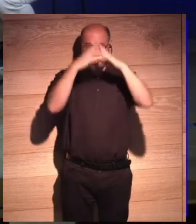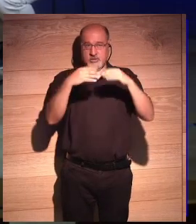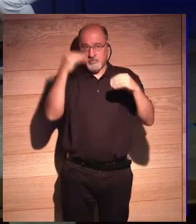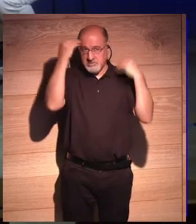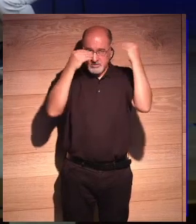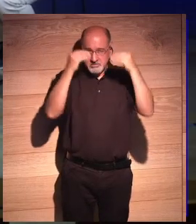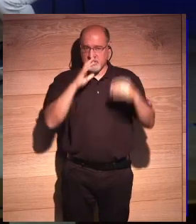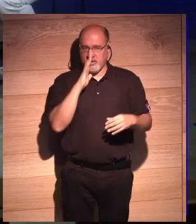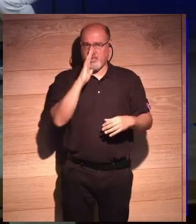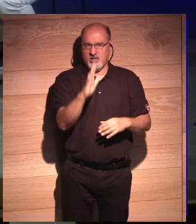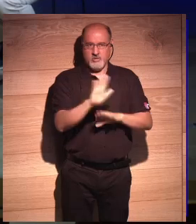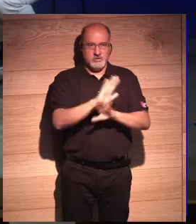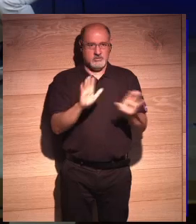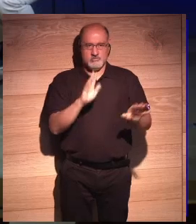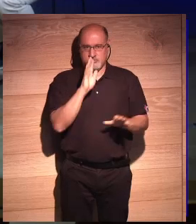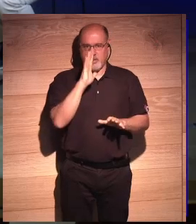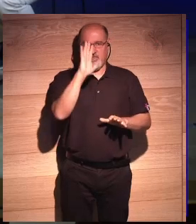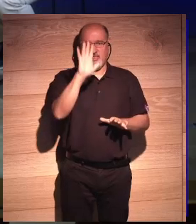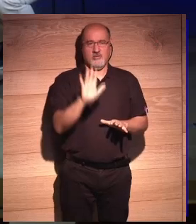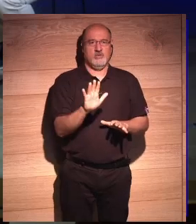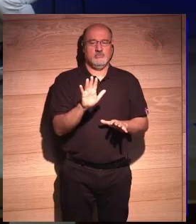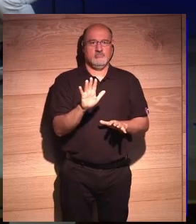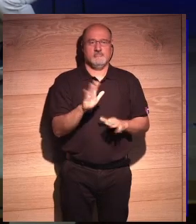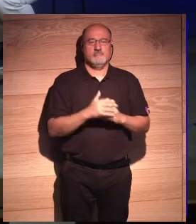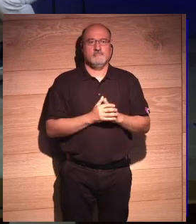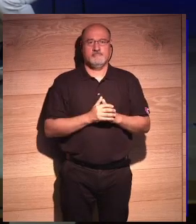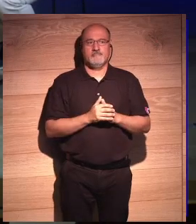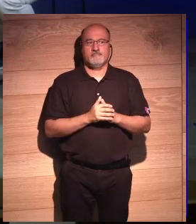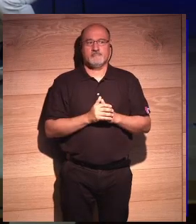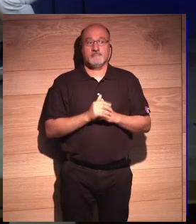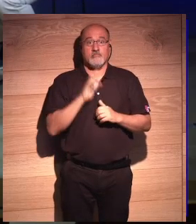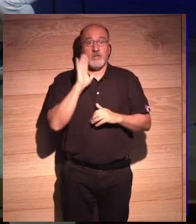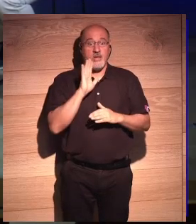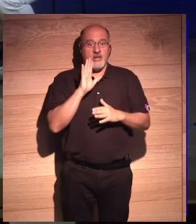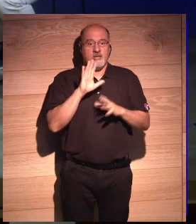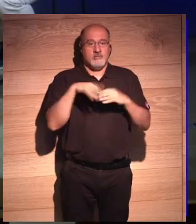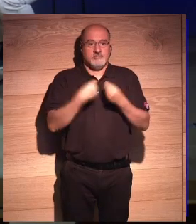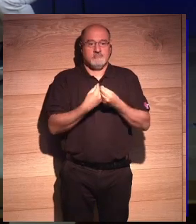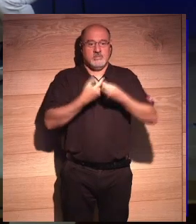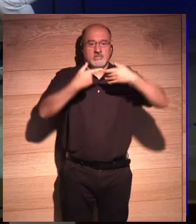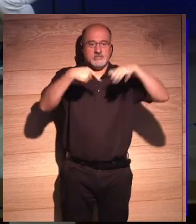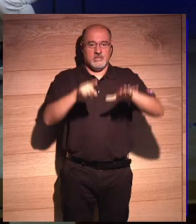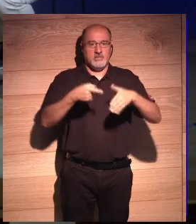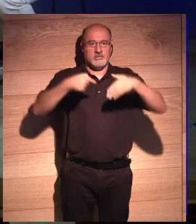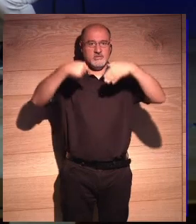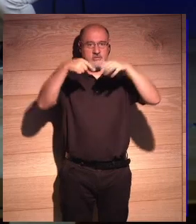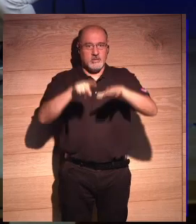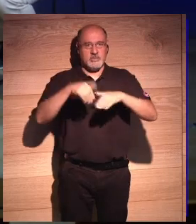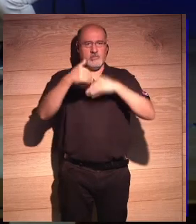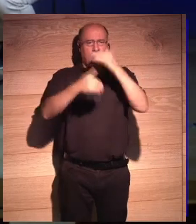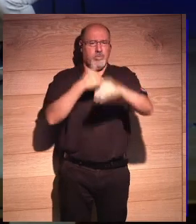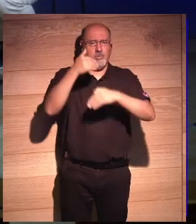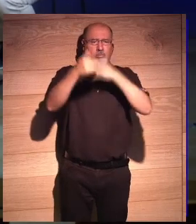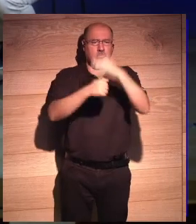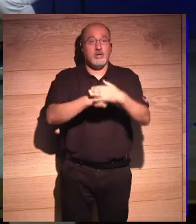So I can only think in five years time. I mean, this changes every